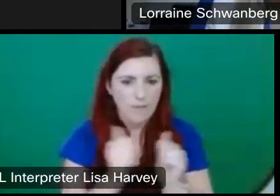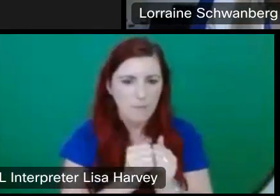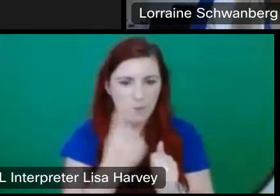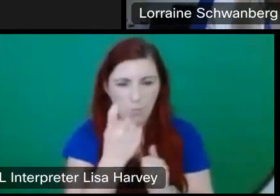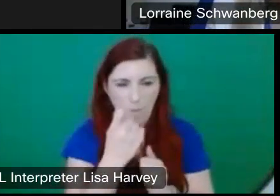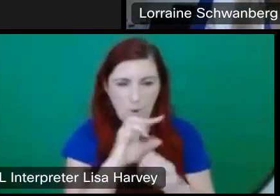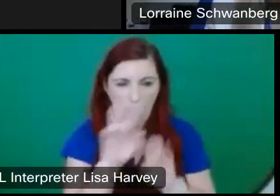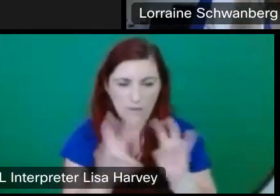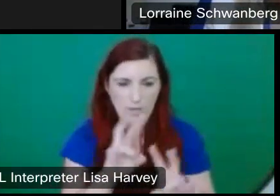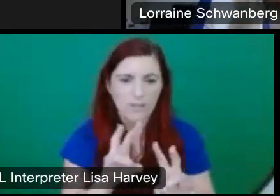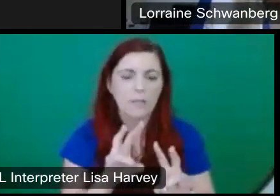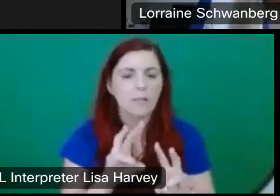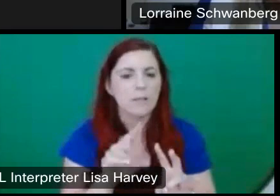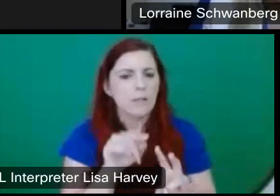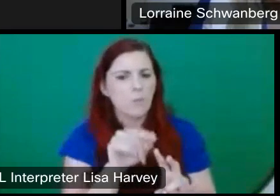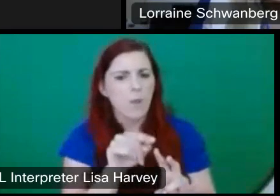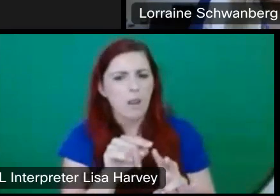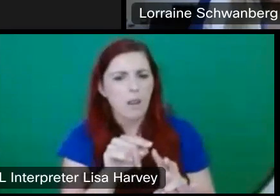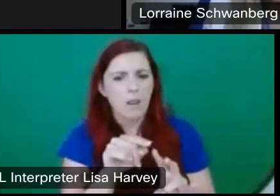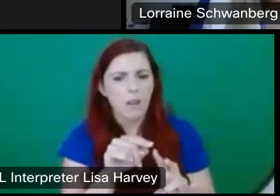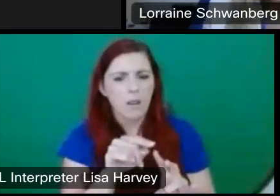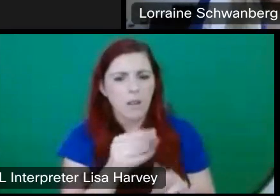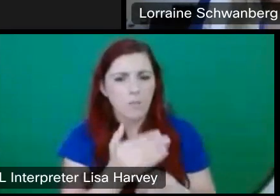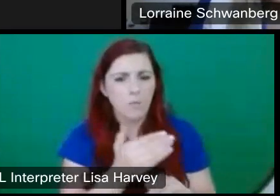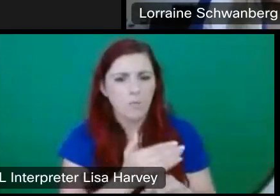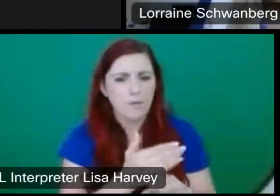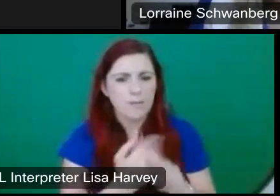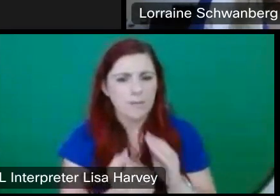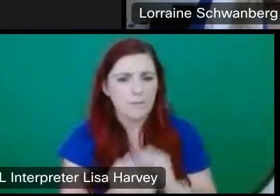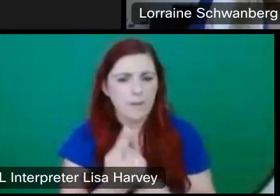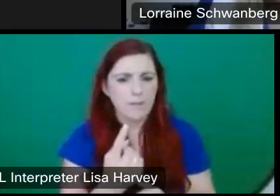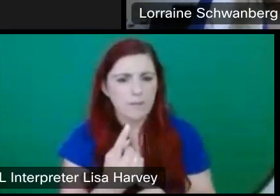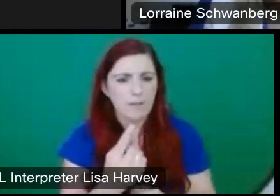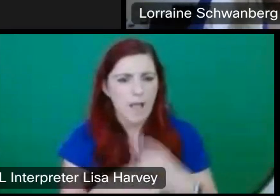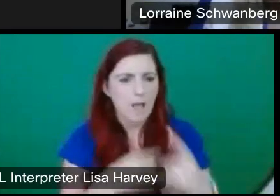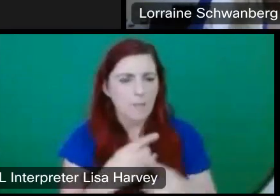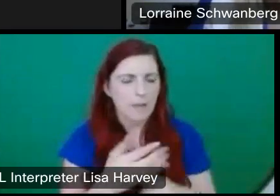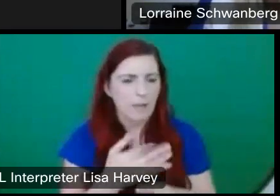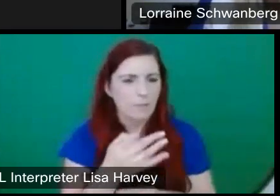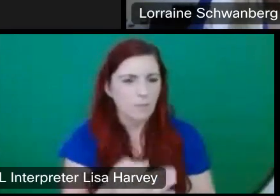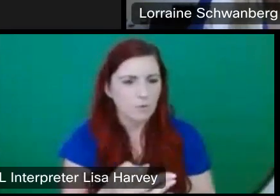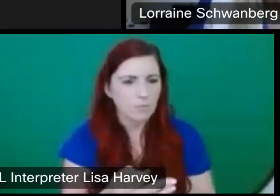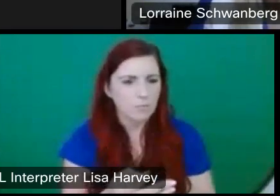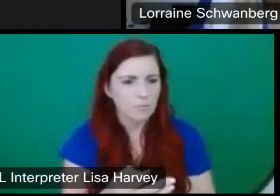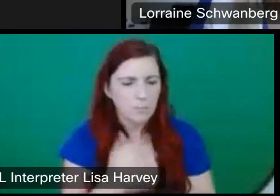you. Yeah. Will the Act prevent the previous cervical screening issues occurring in the future?